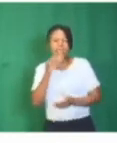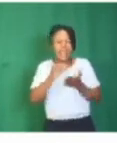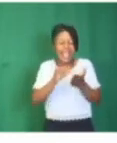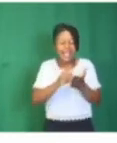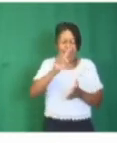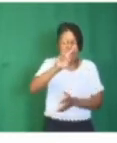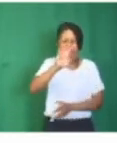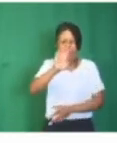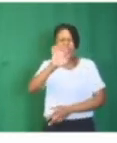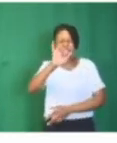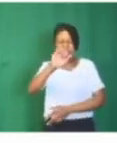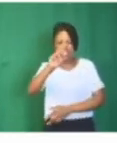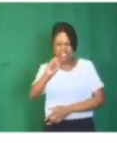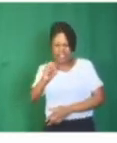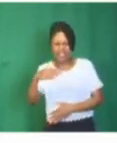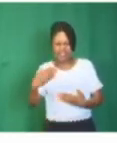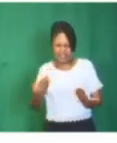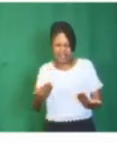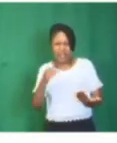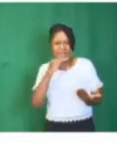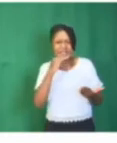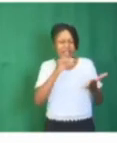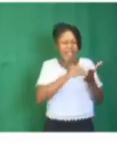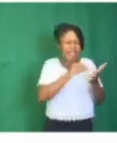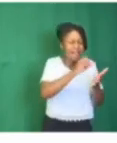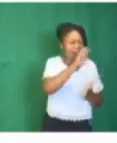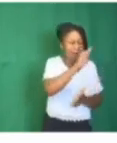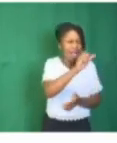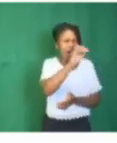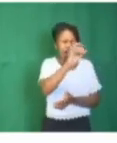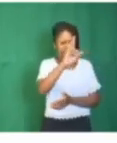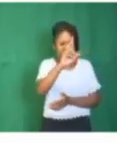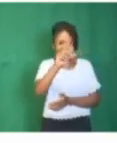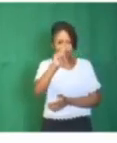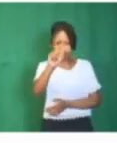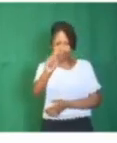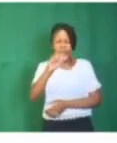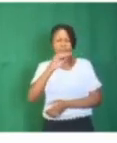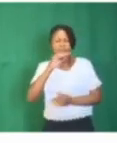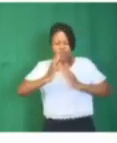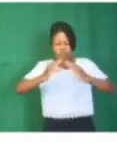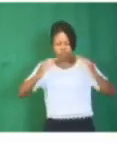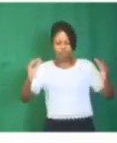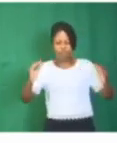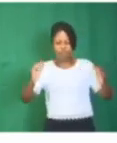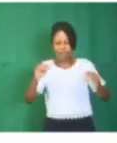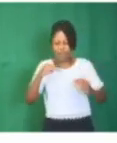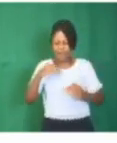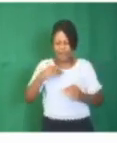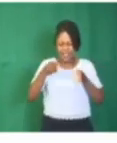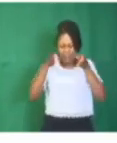aorta, which is the biggest artery. I'm not going to dwell much there. I'm going to move on to the next